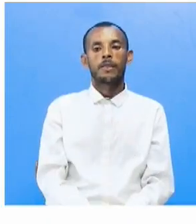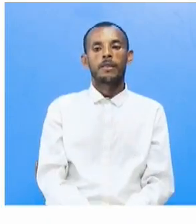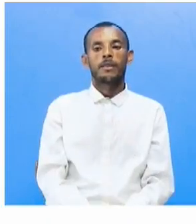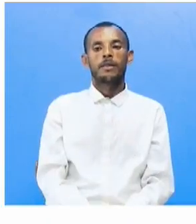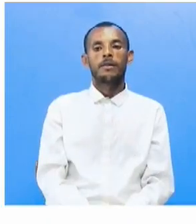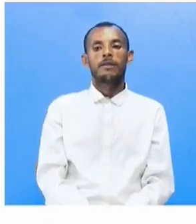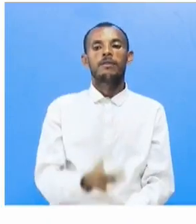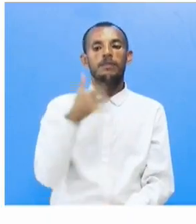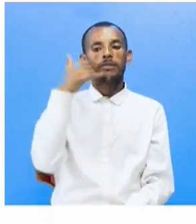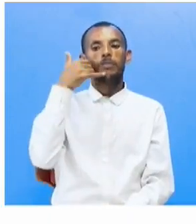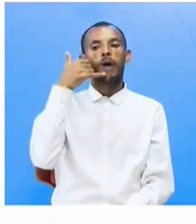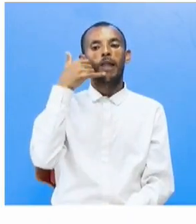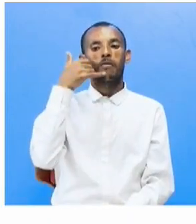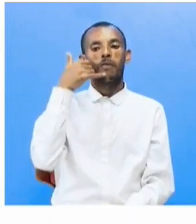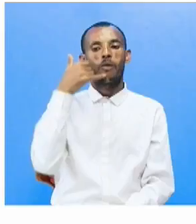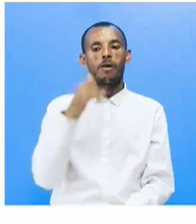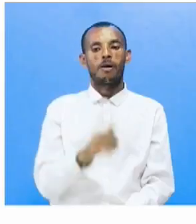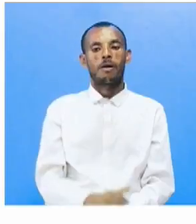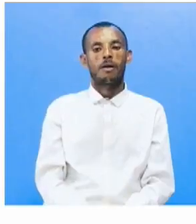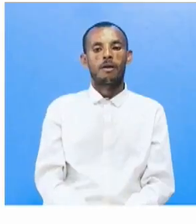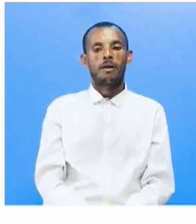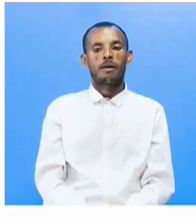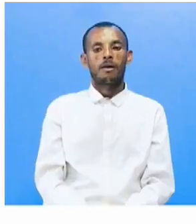A smartphone by